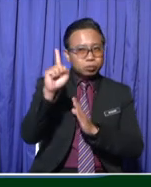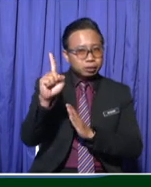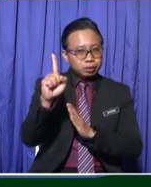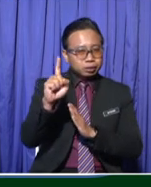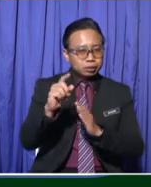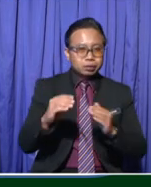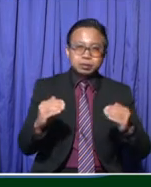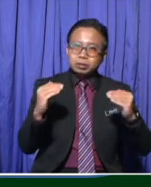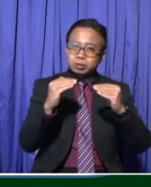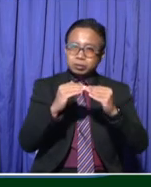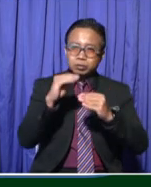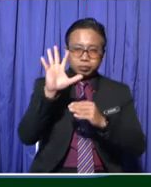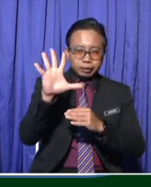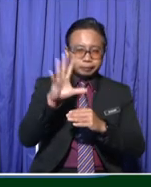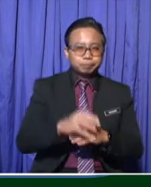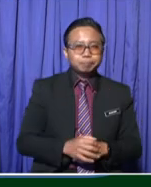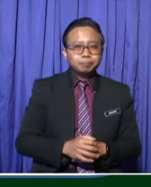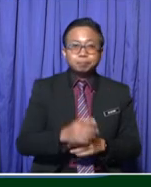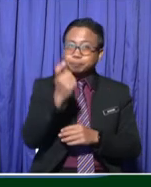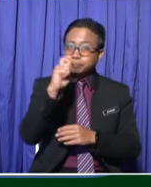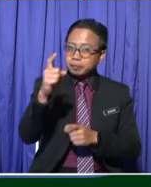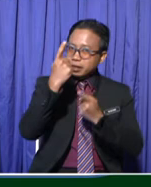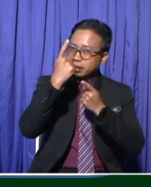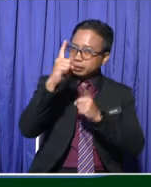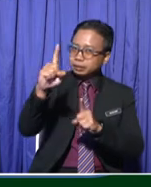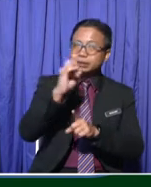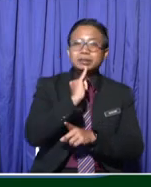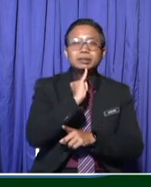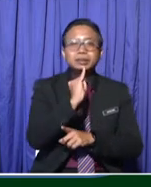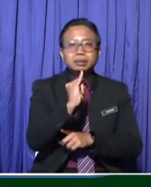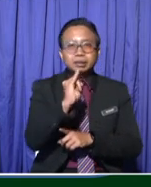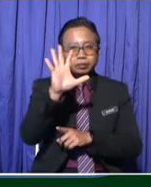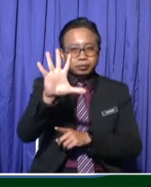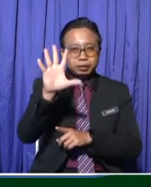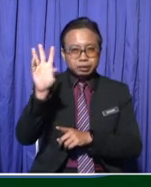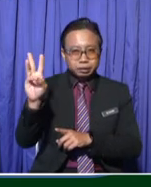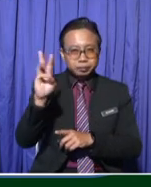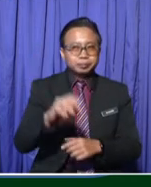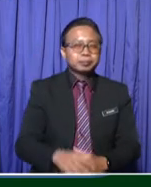1 equals 5. The answer is 56.